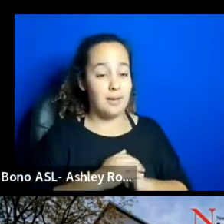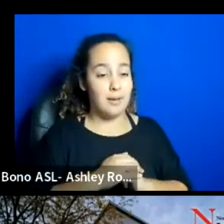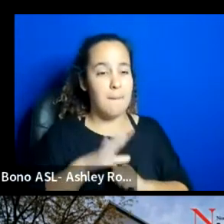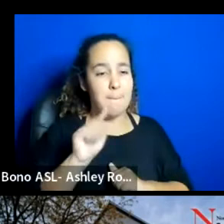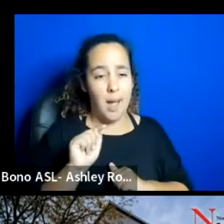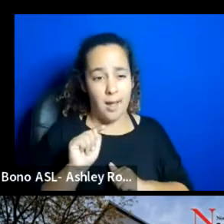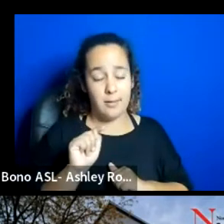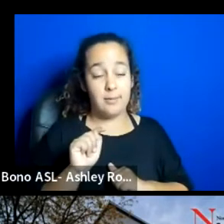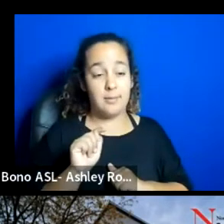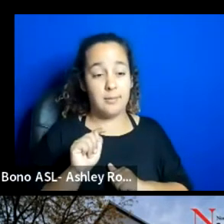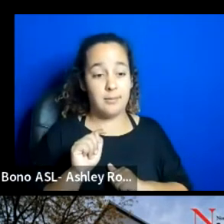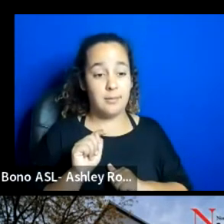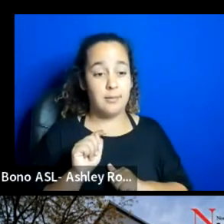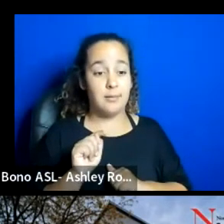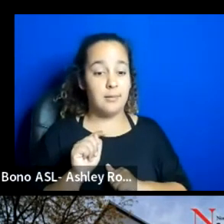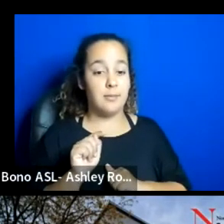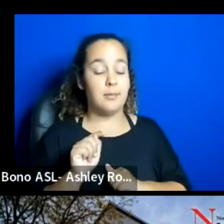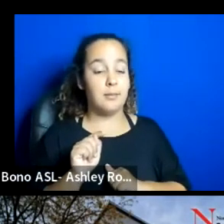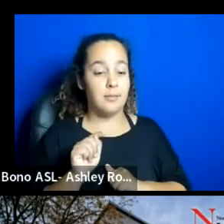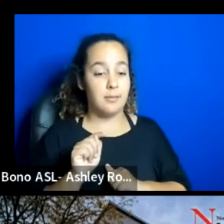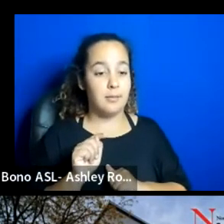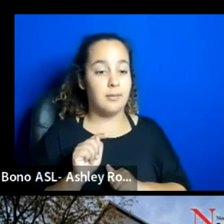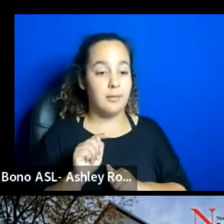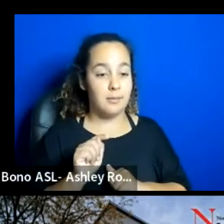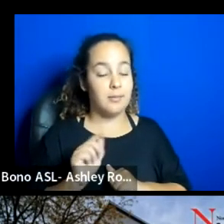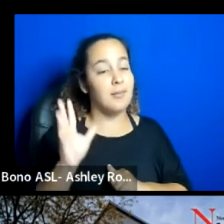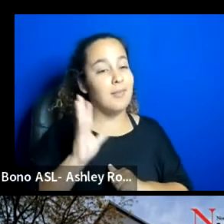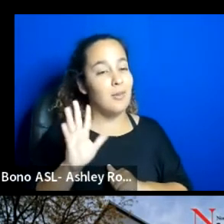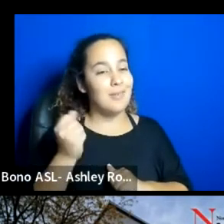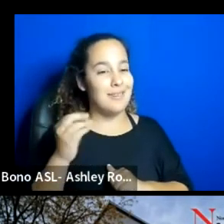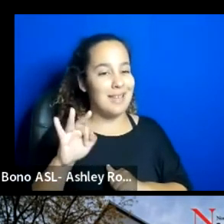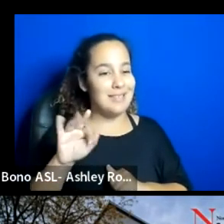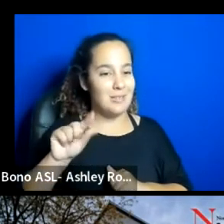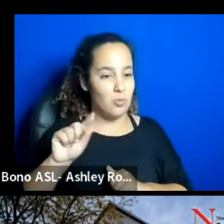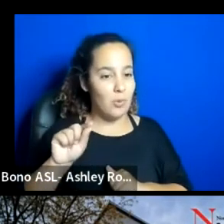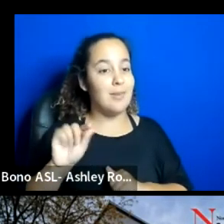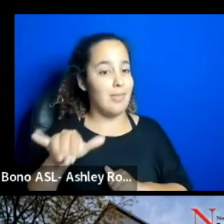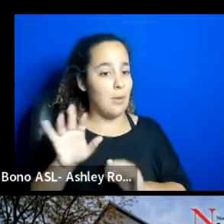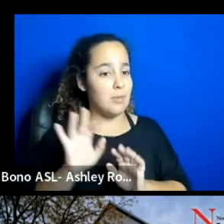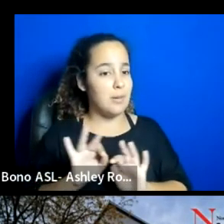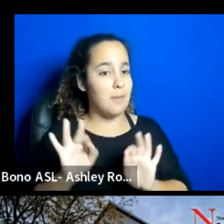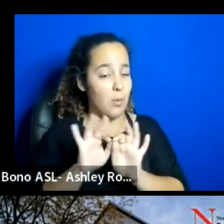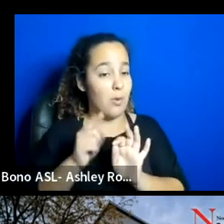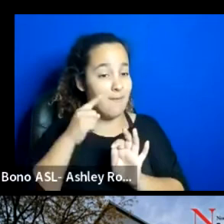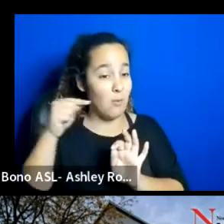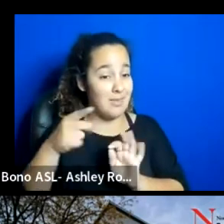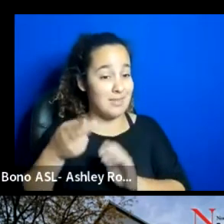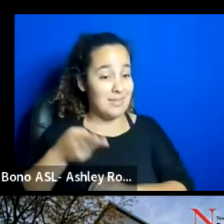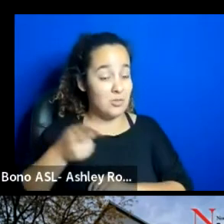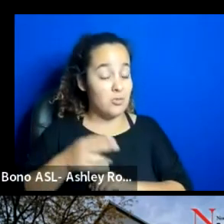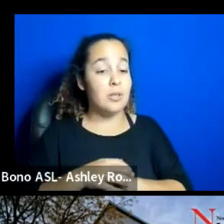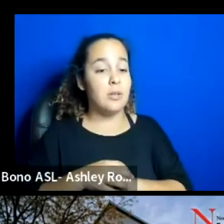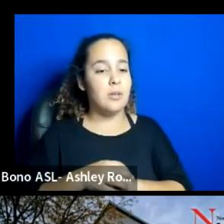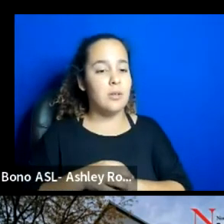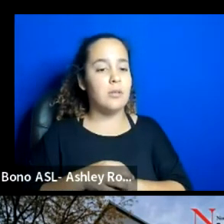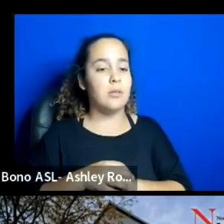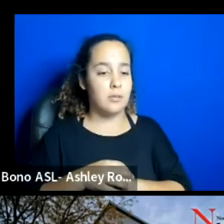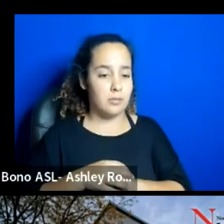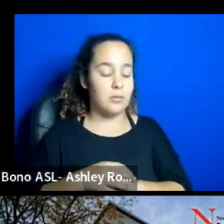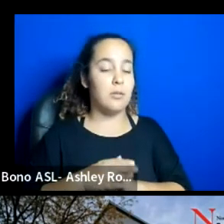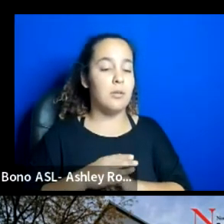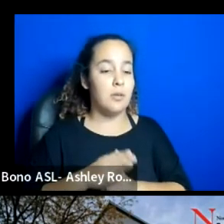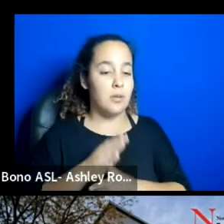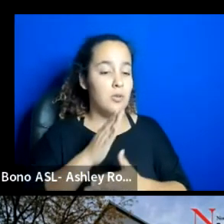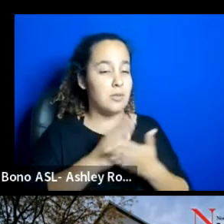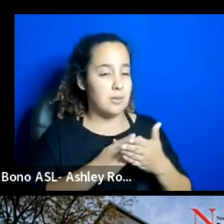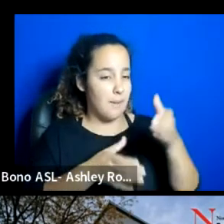these European forays in the early 1920s were crucial to this historical sequence? To what extent some knowledge in the